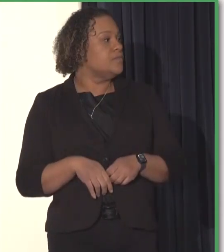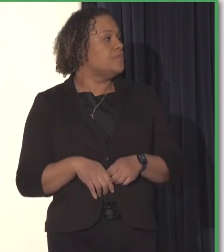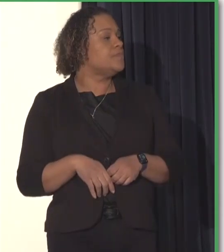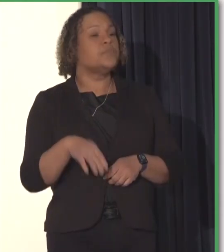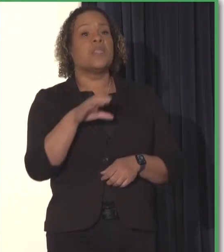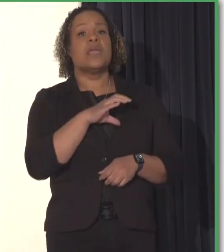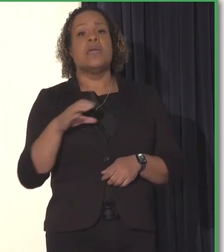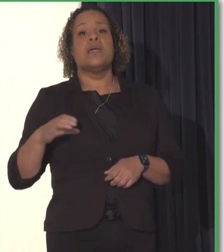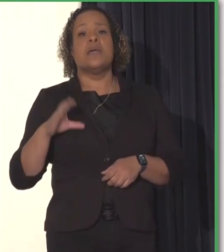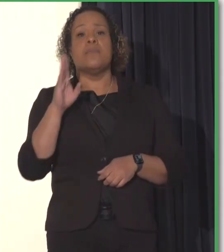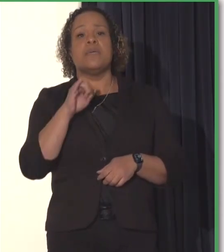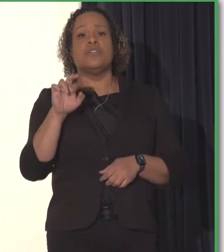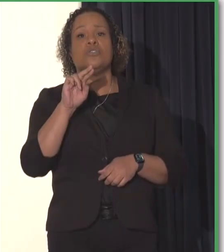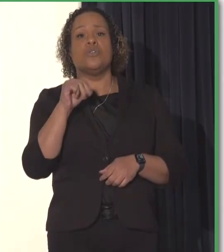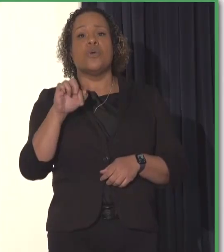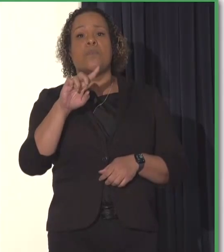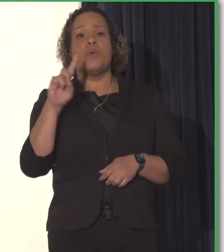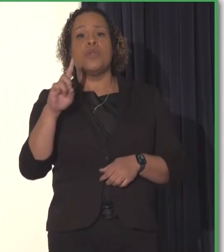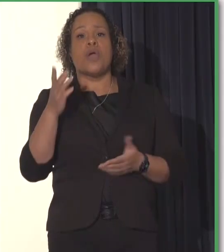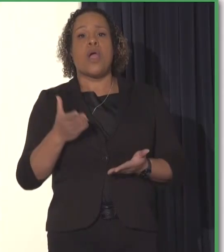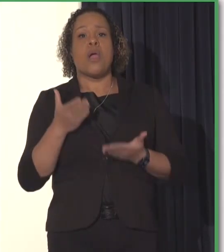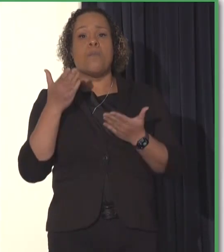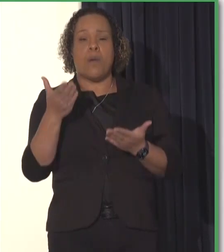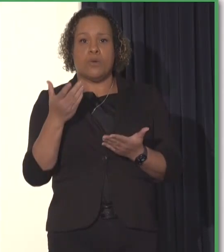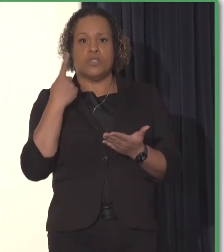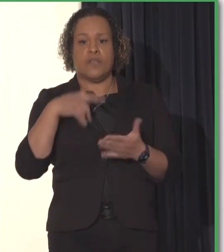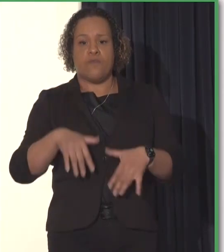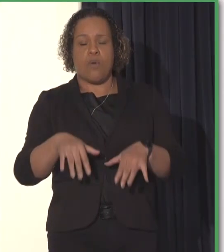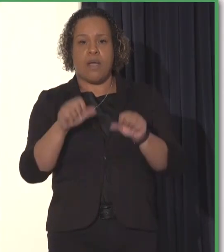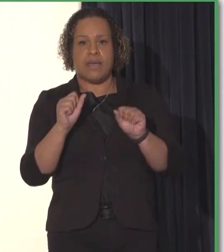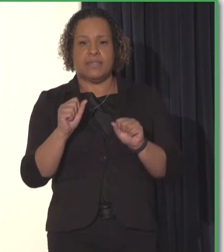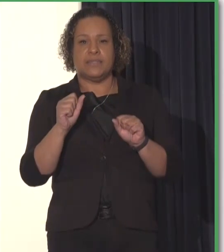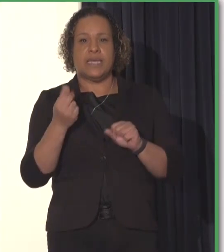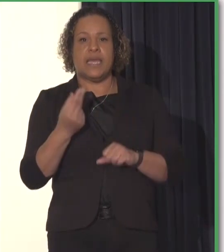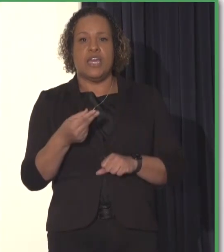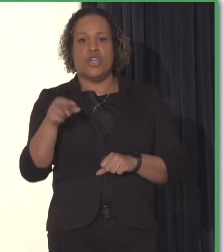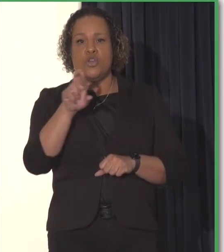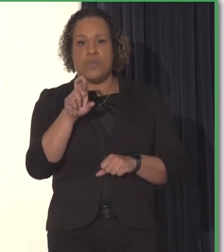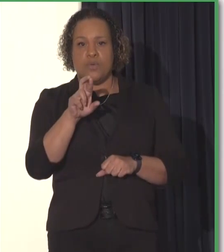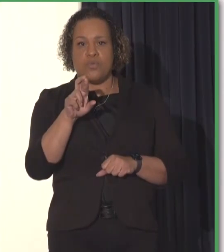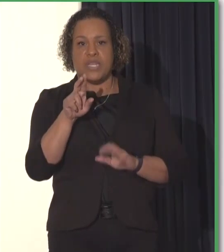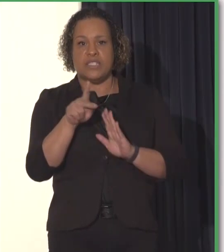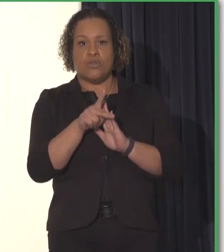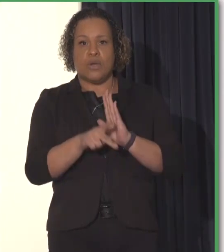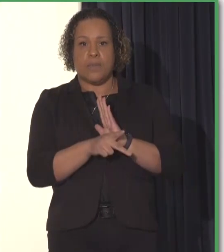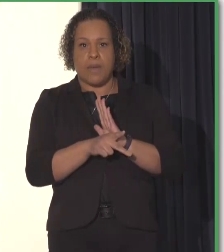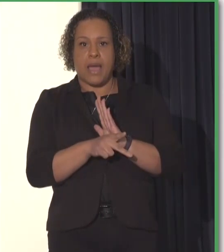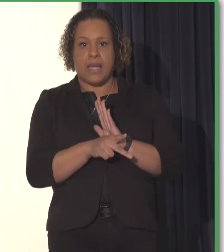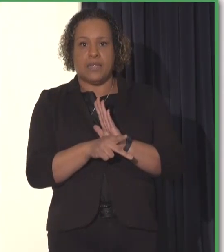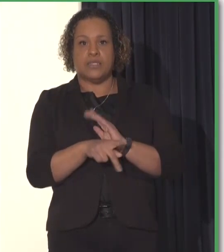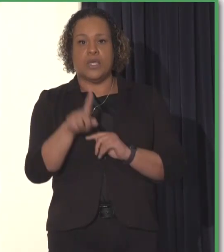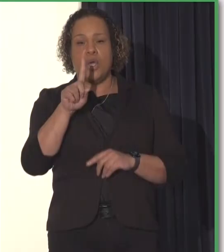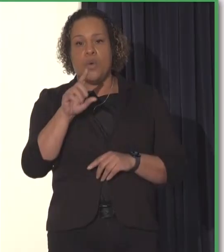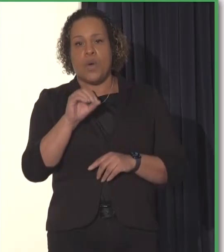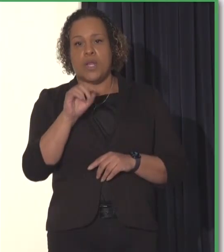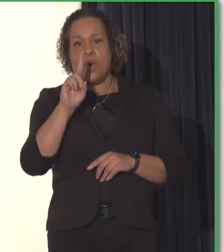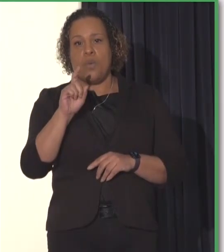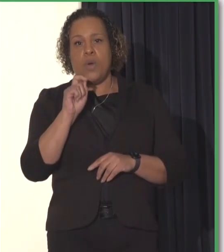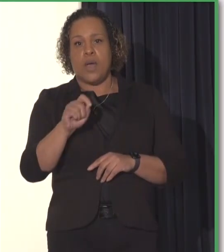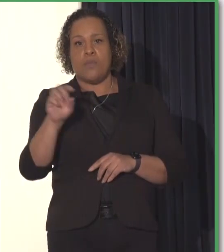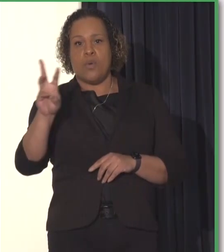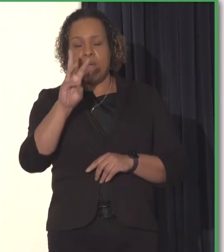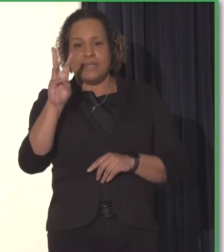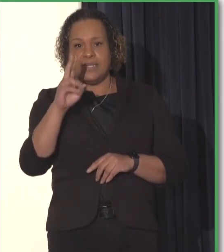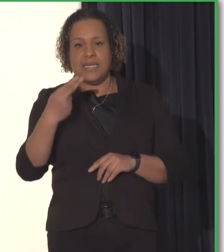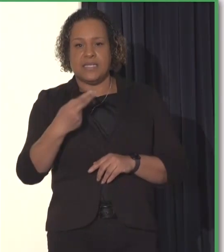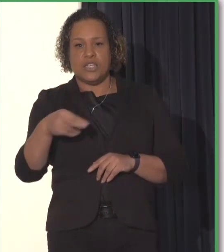Commissioner Bernard made the motion to adopt the human resource policy, adopt 101.6 Human